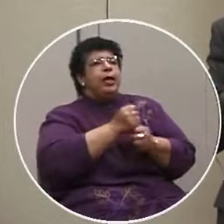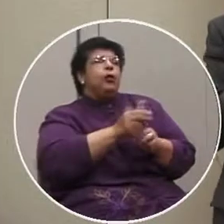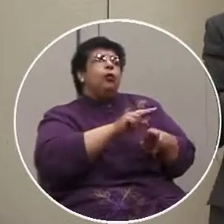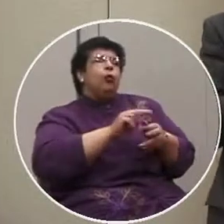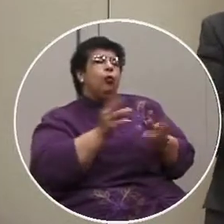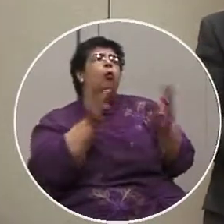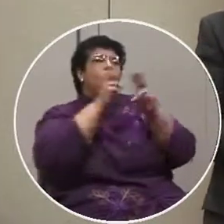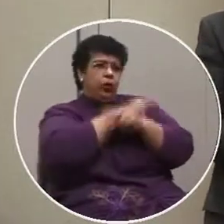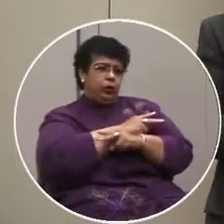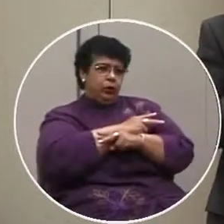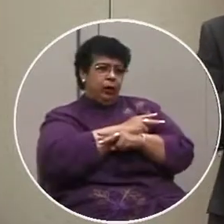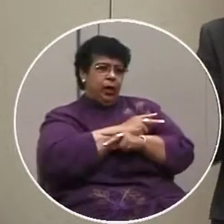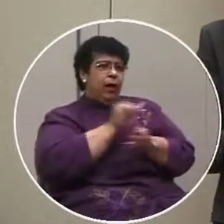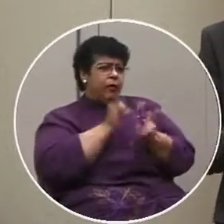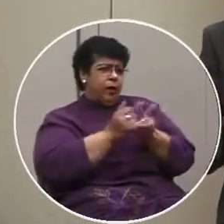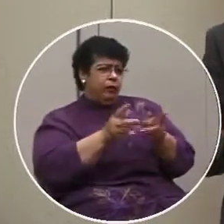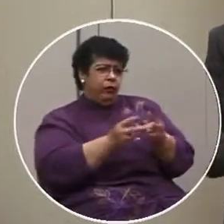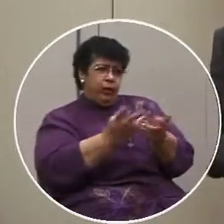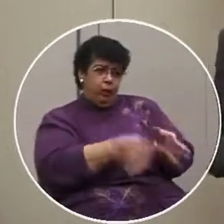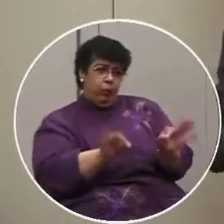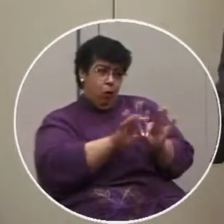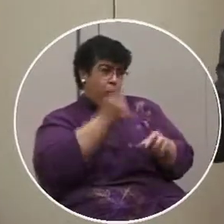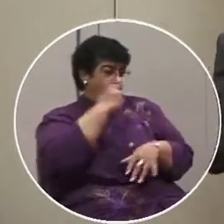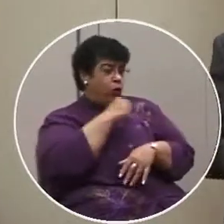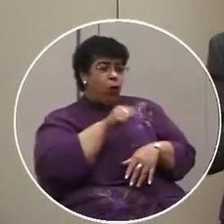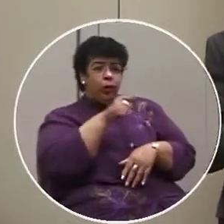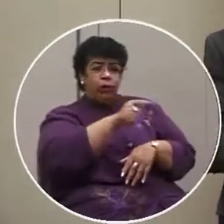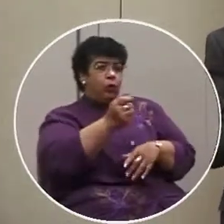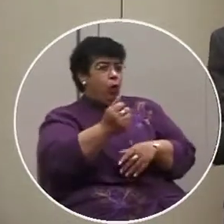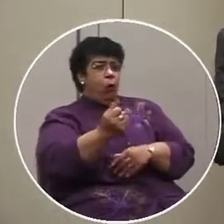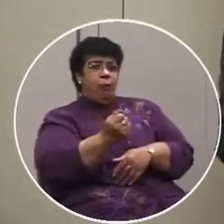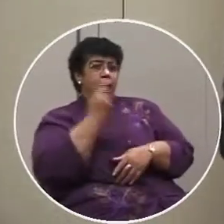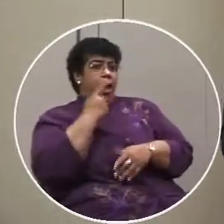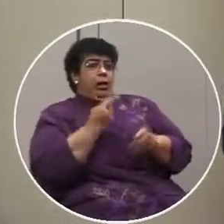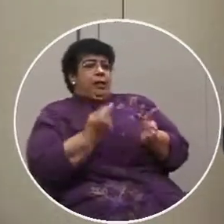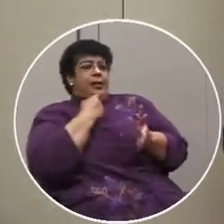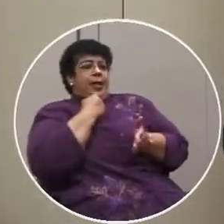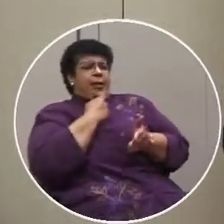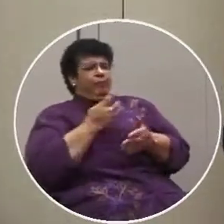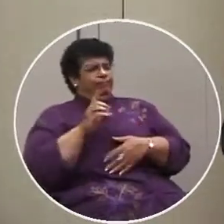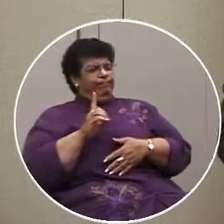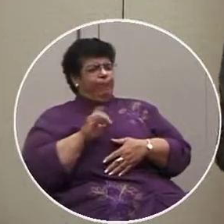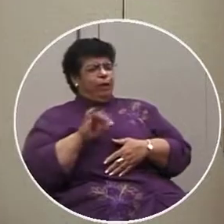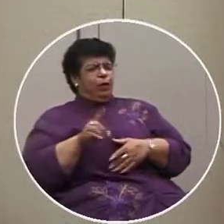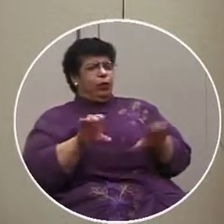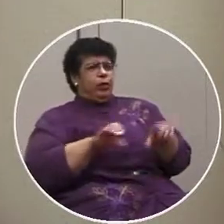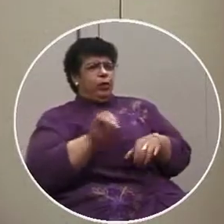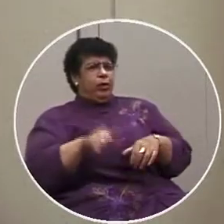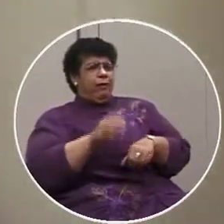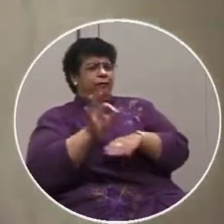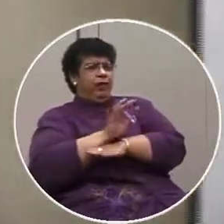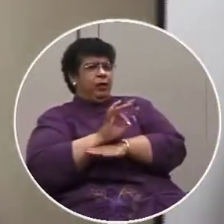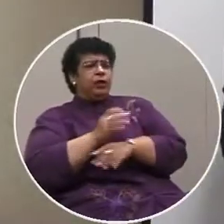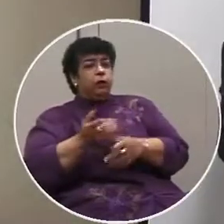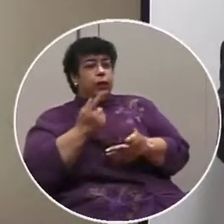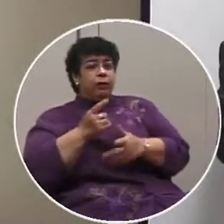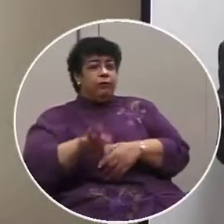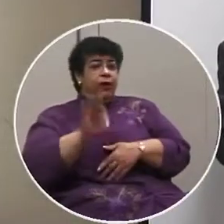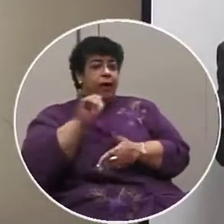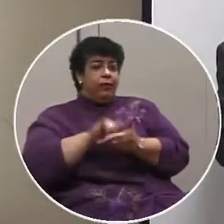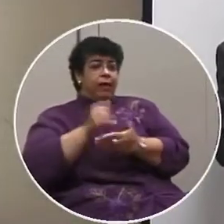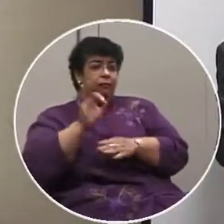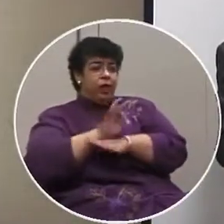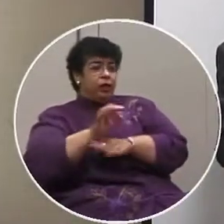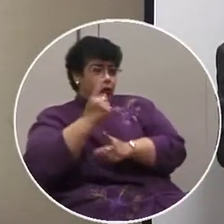I think this is a critical piece for us to go back and say, did we get the function right? Now, data is the piece that supports